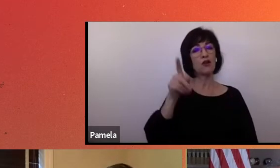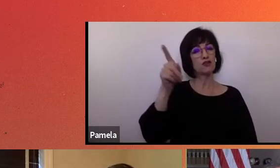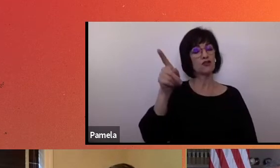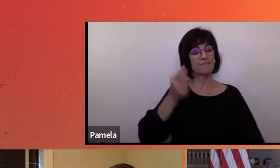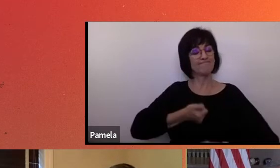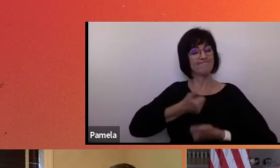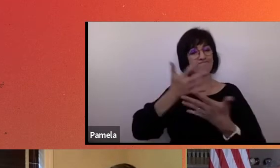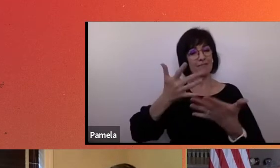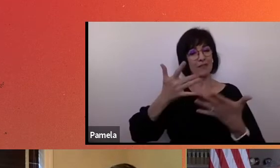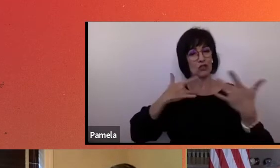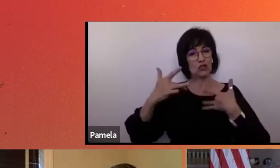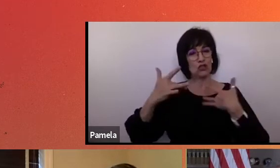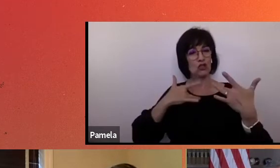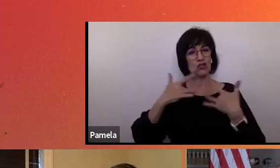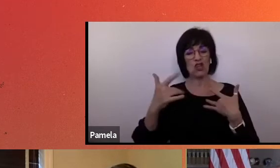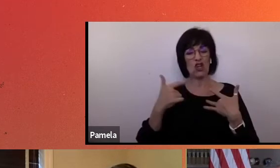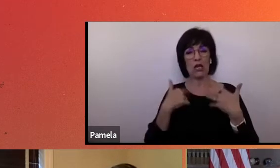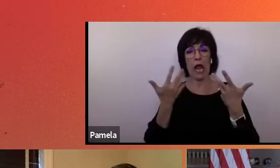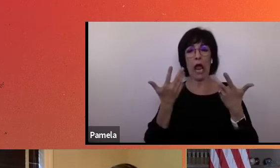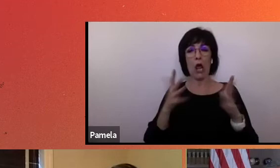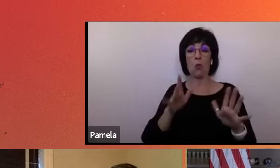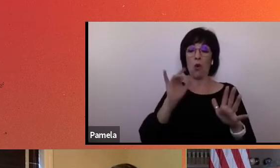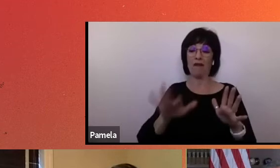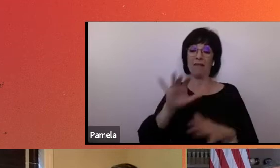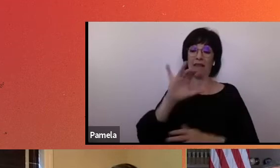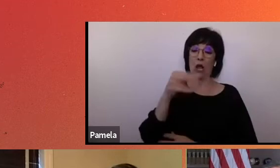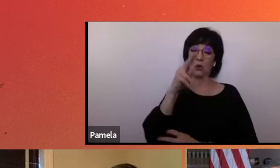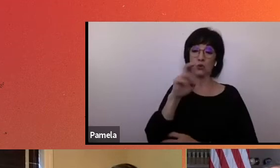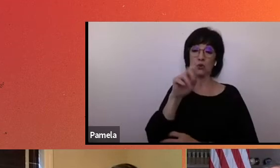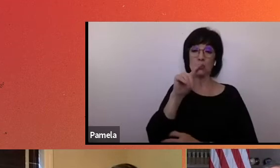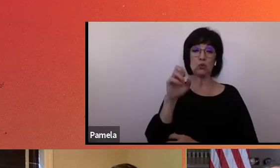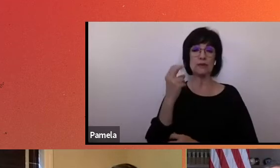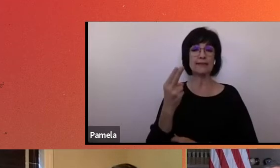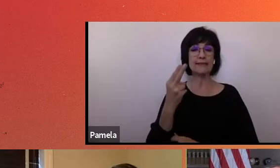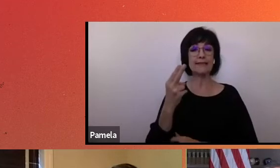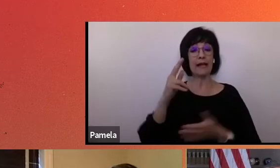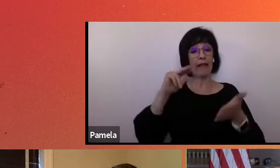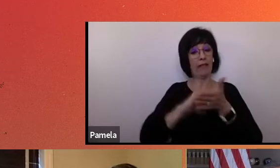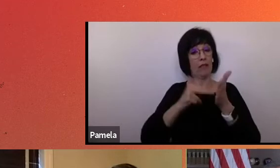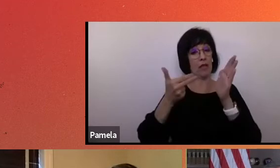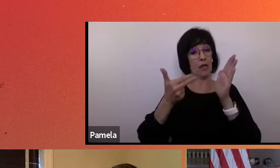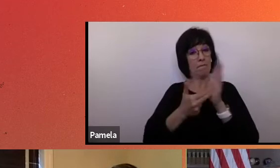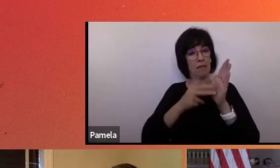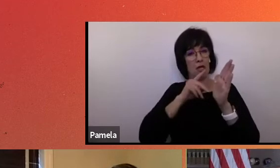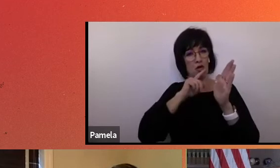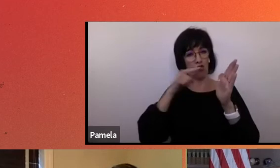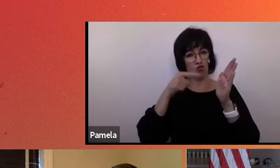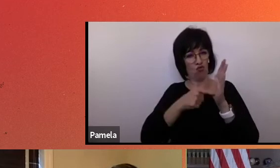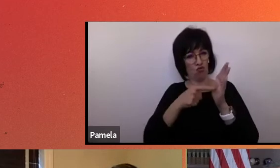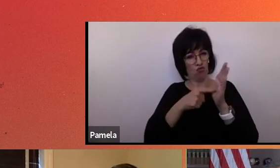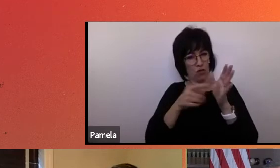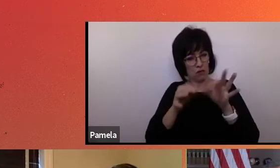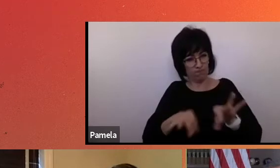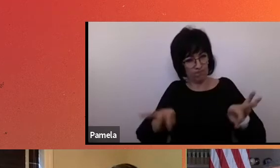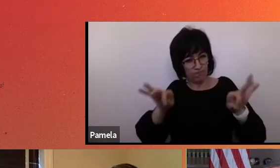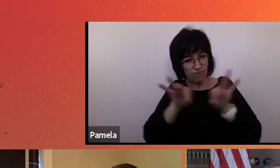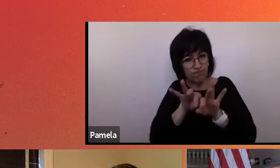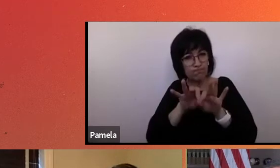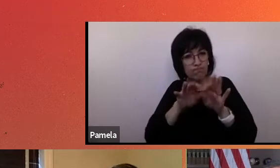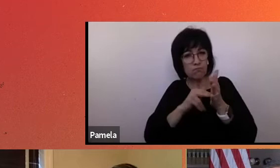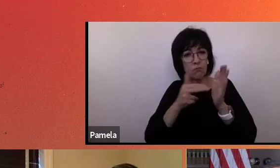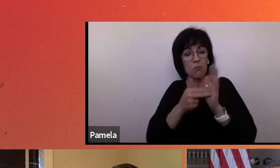becoming more commercialized and losing meaning. I mean, how do we prevent that from happening? How do we